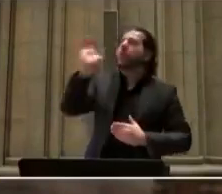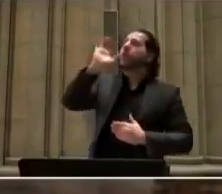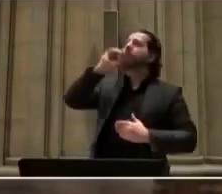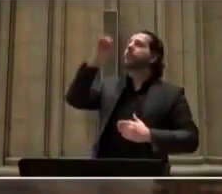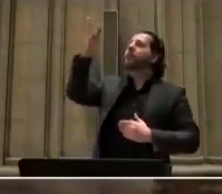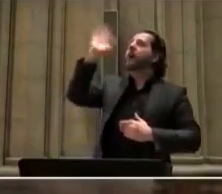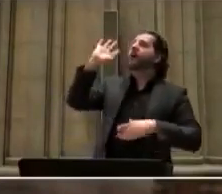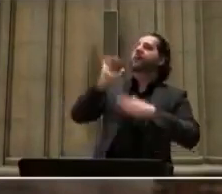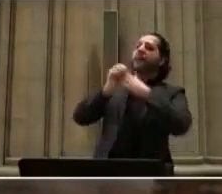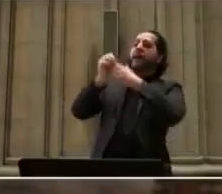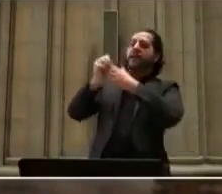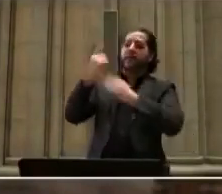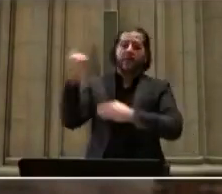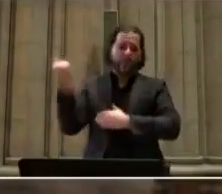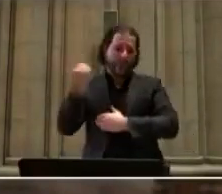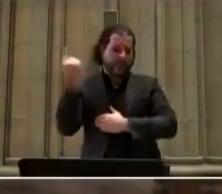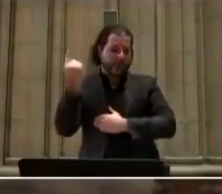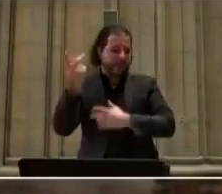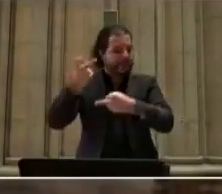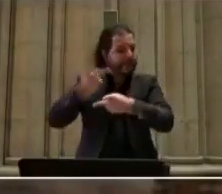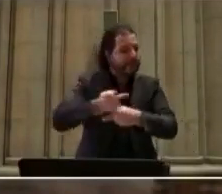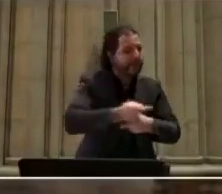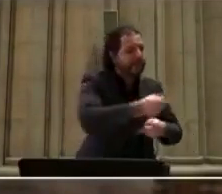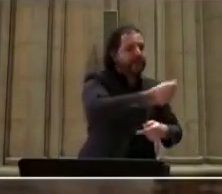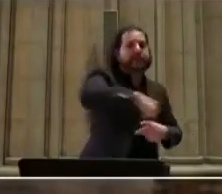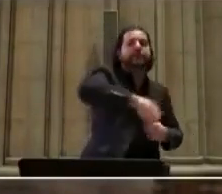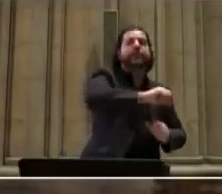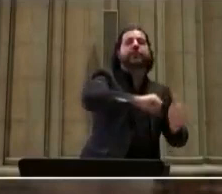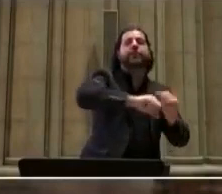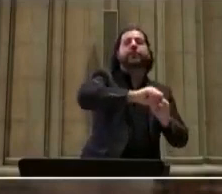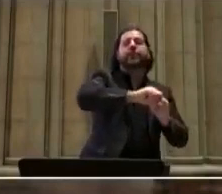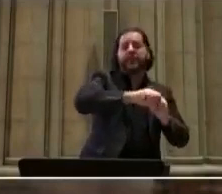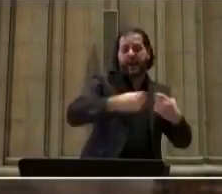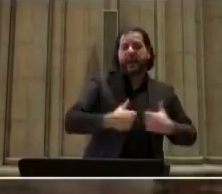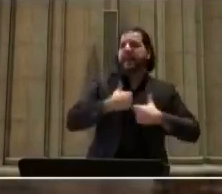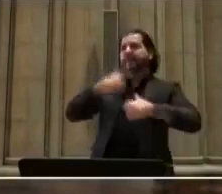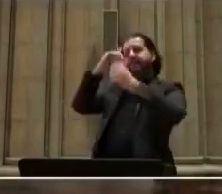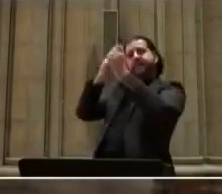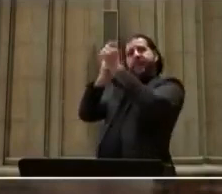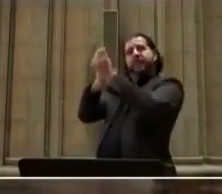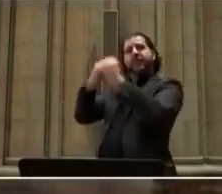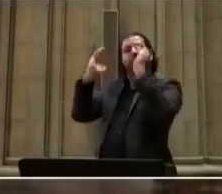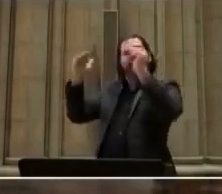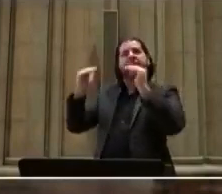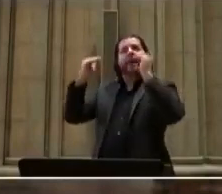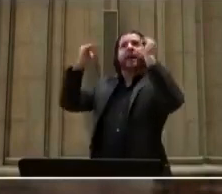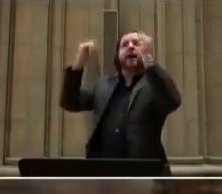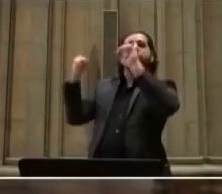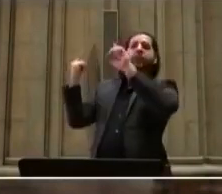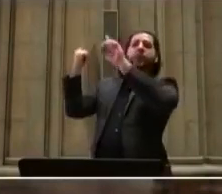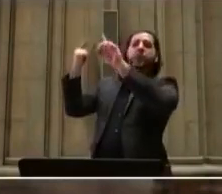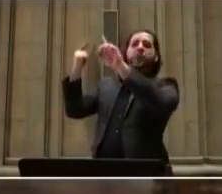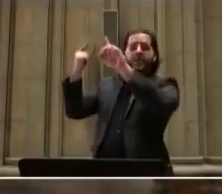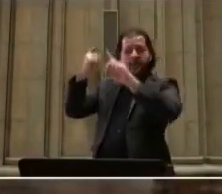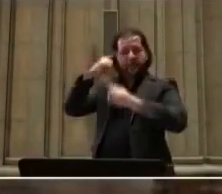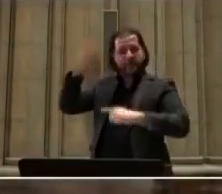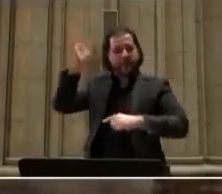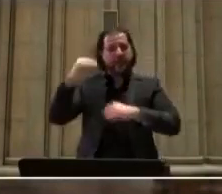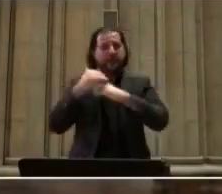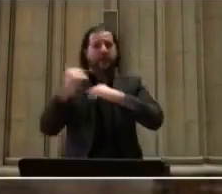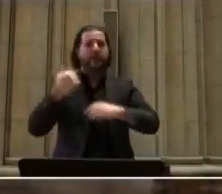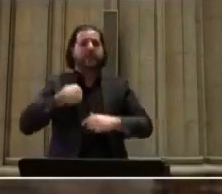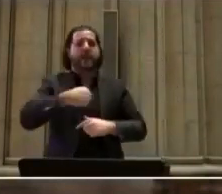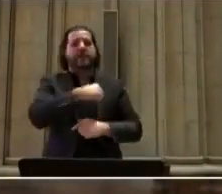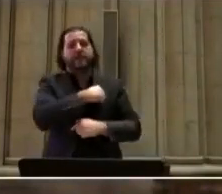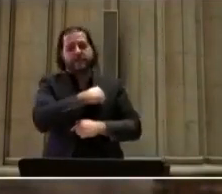guidance always, care for one another, and live according to the highest aspirations to which God calls